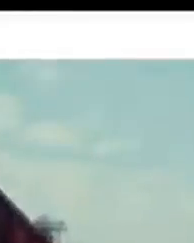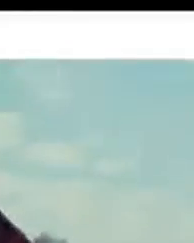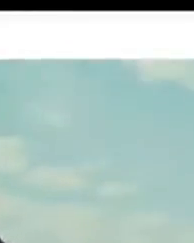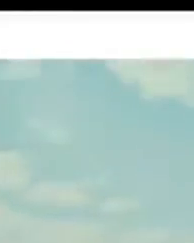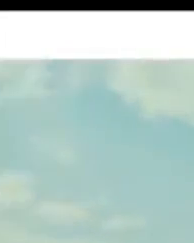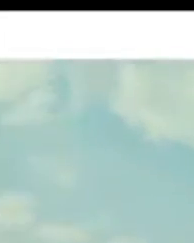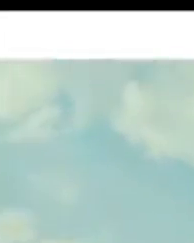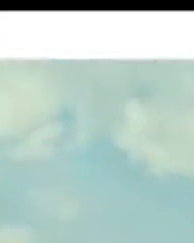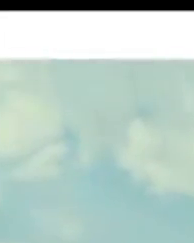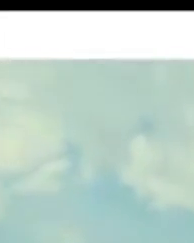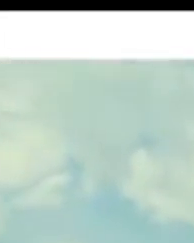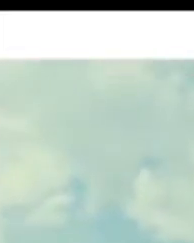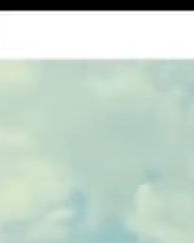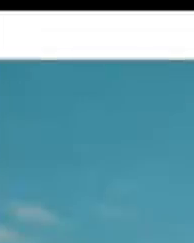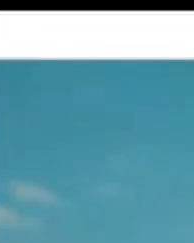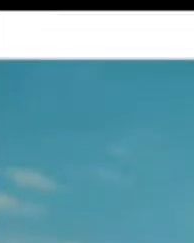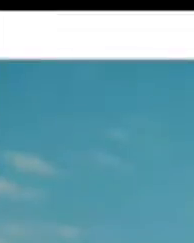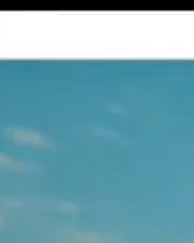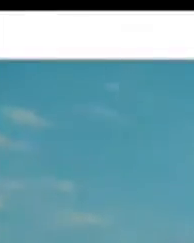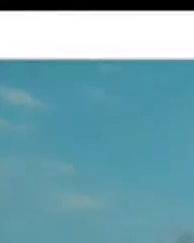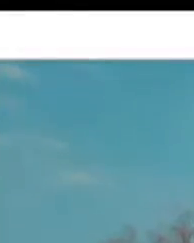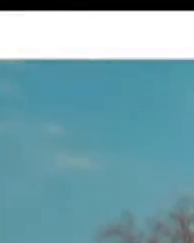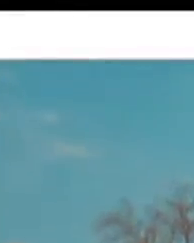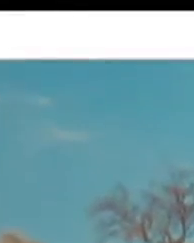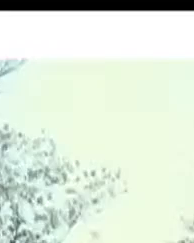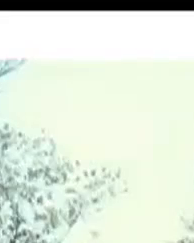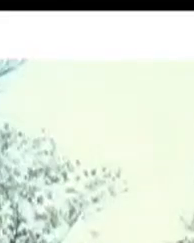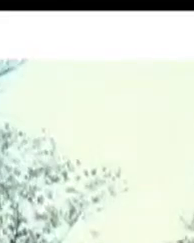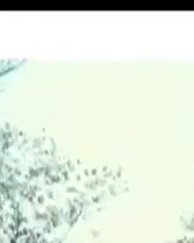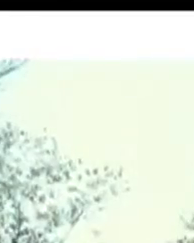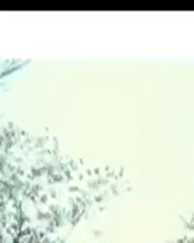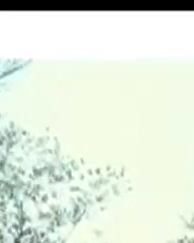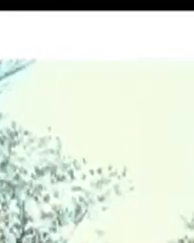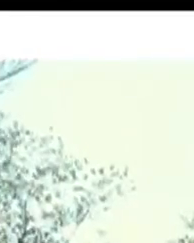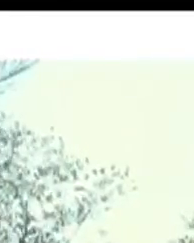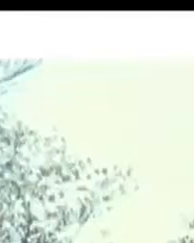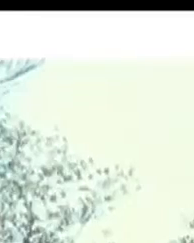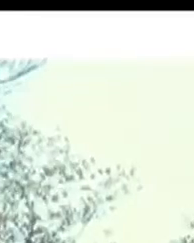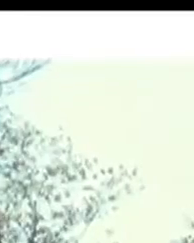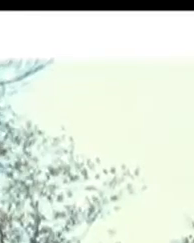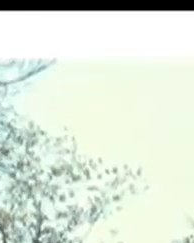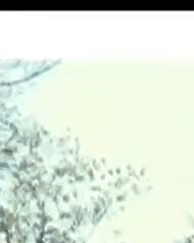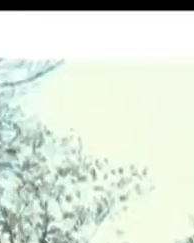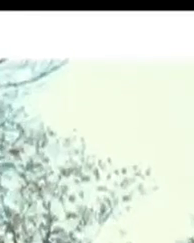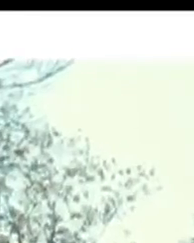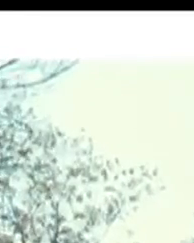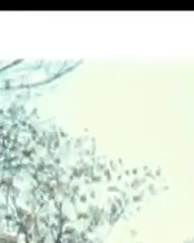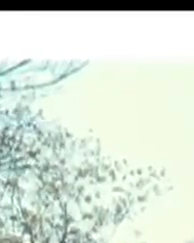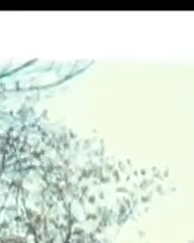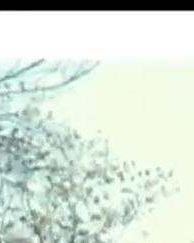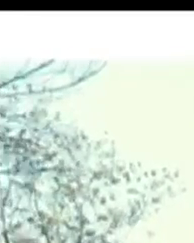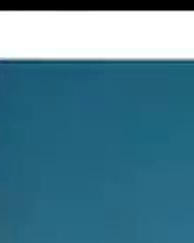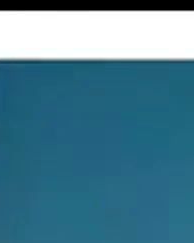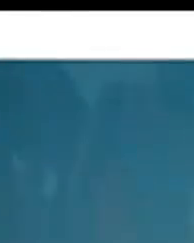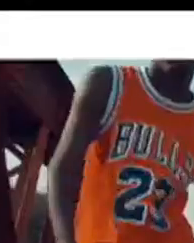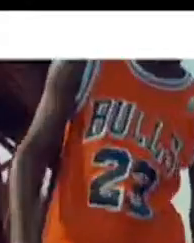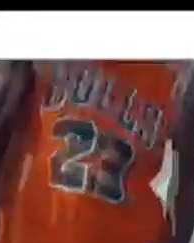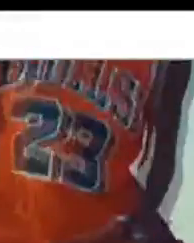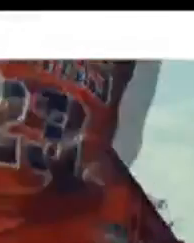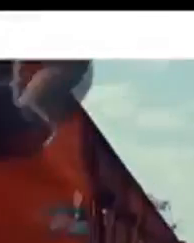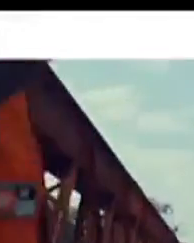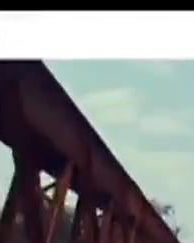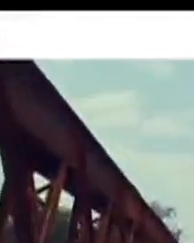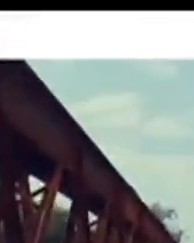molo dola man. Nigga all-star, kontrato freestar. Nomegezina nigga hambe kweto superstar.